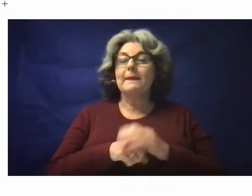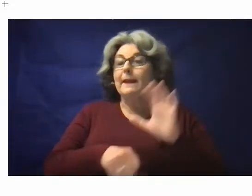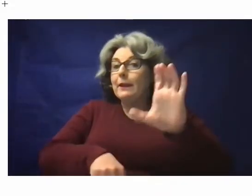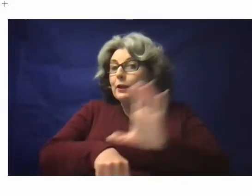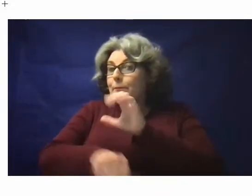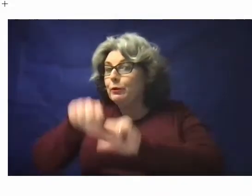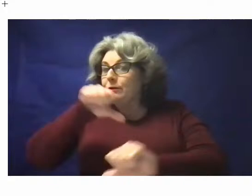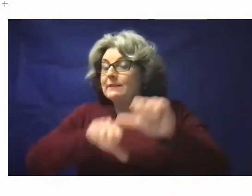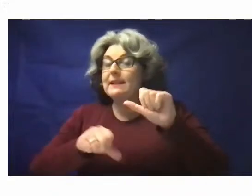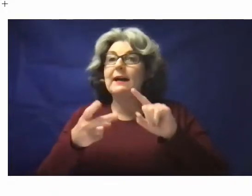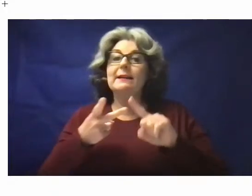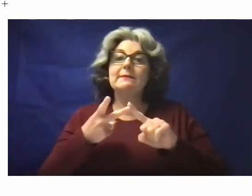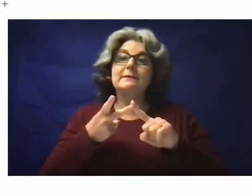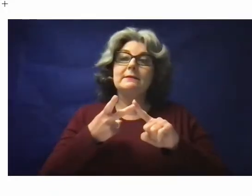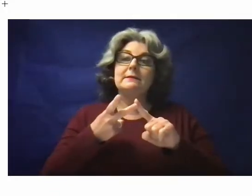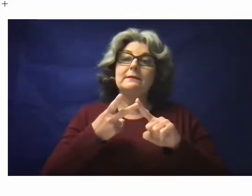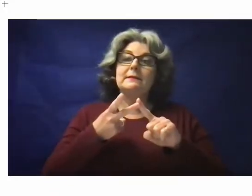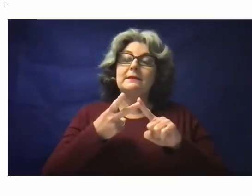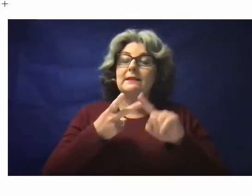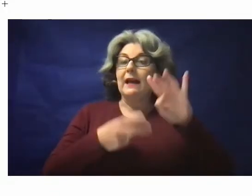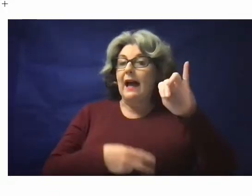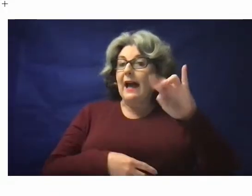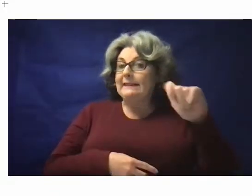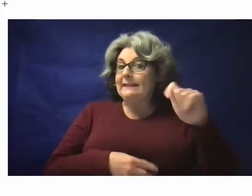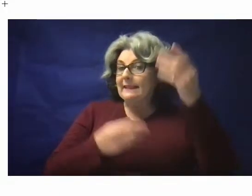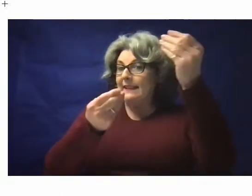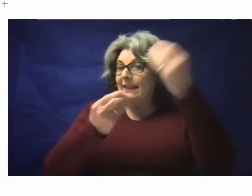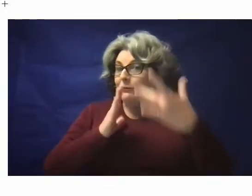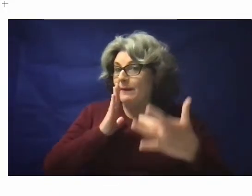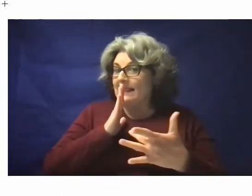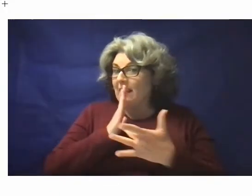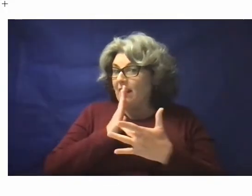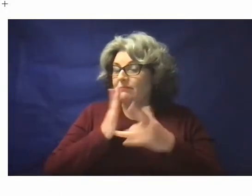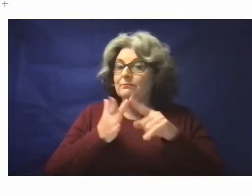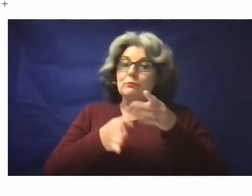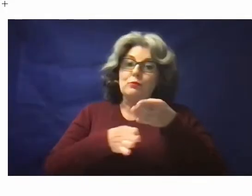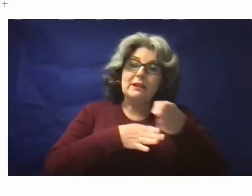science, information technology, or another specialty